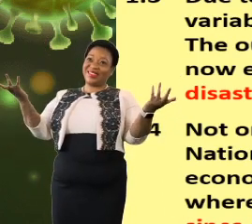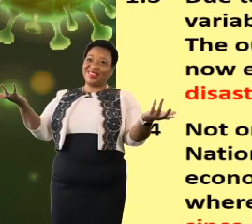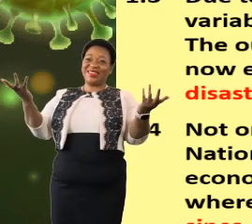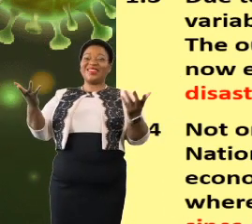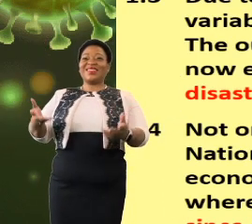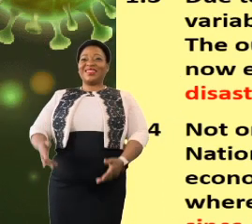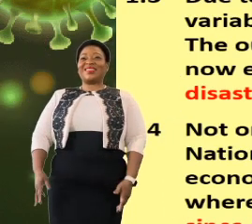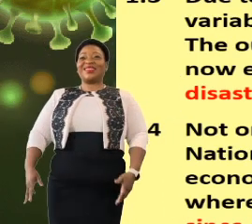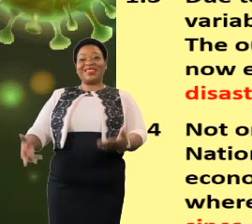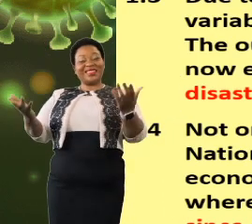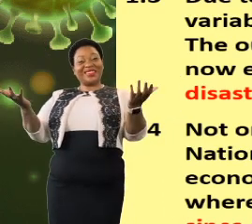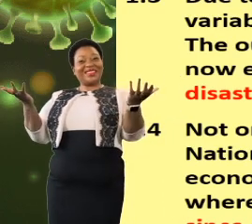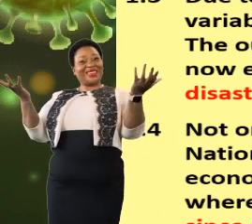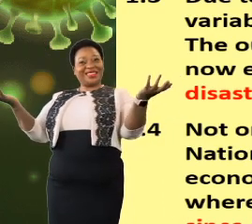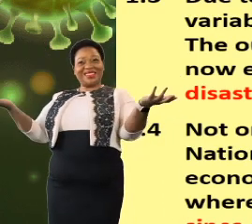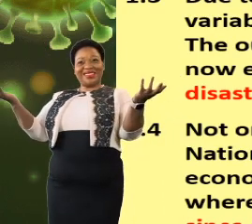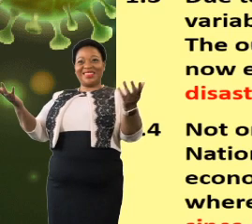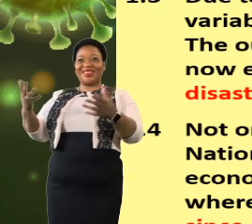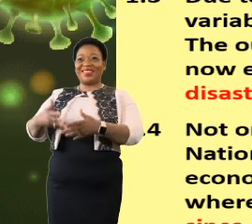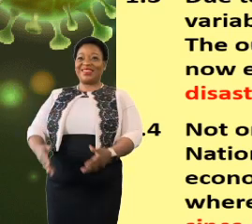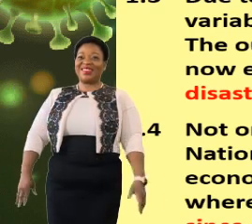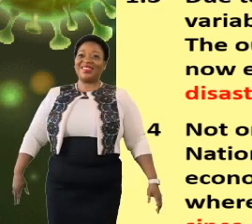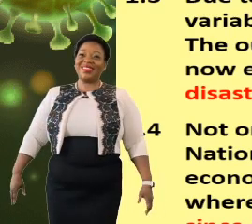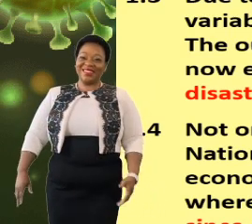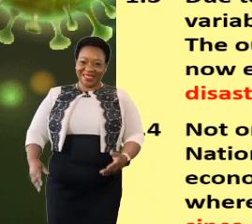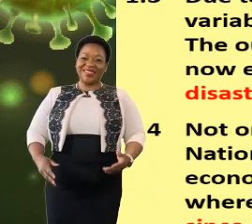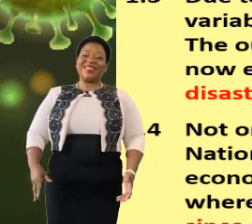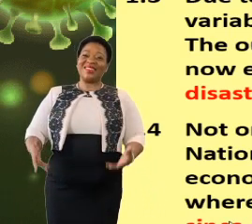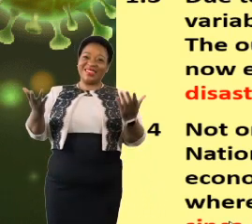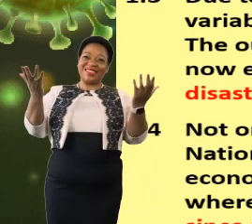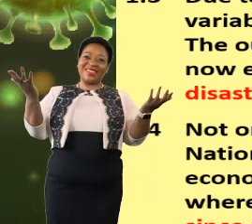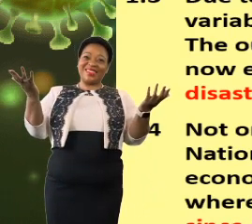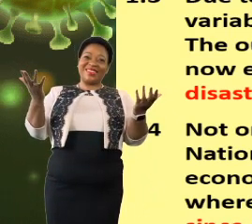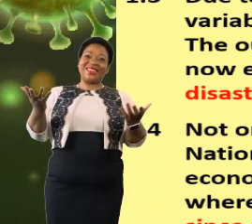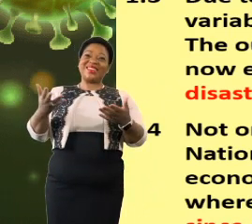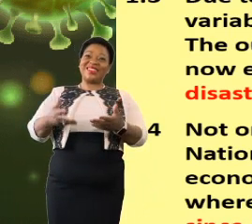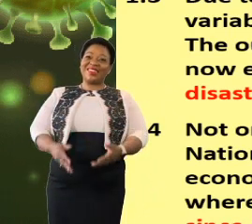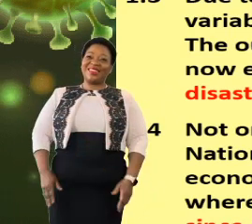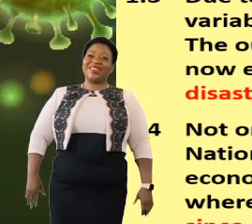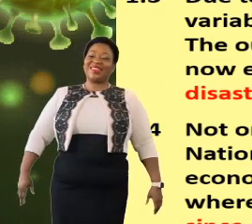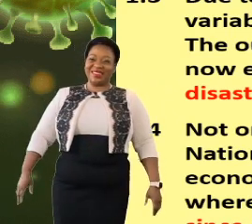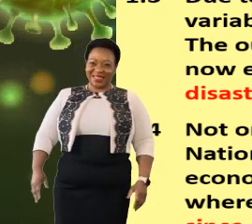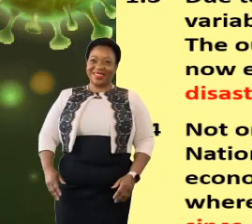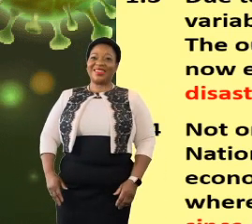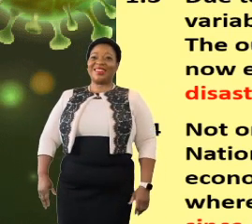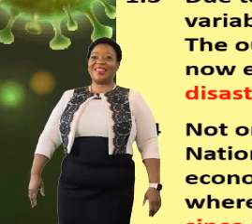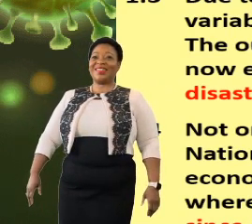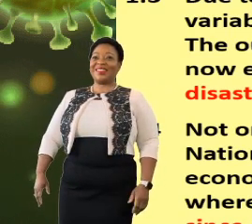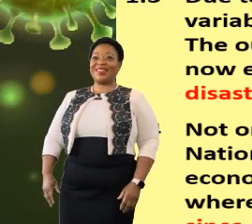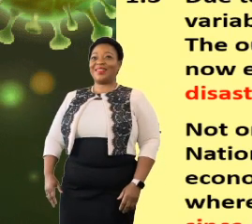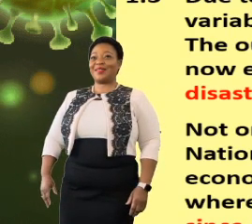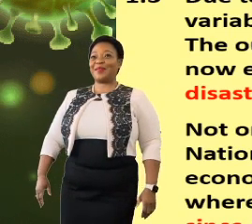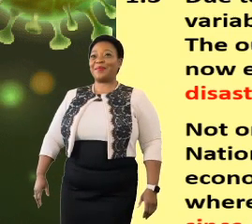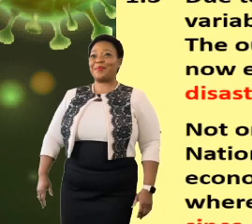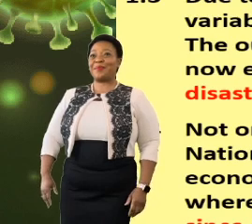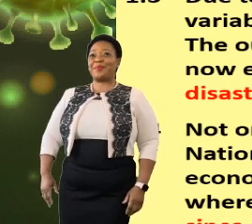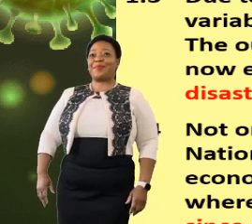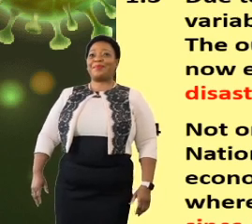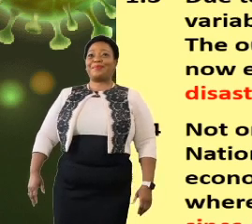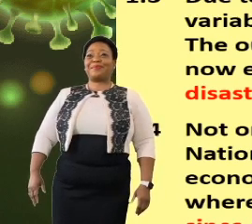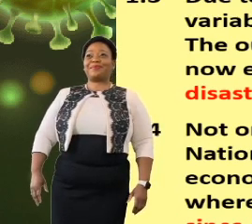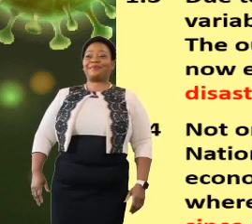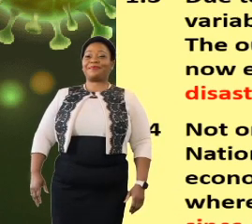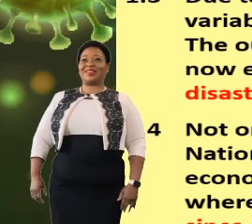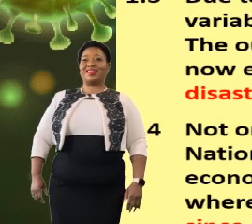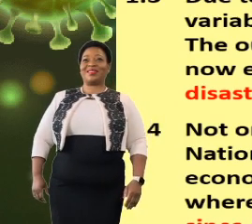norms that we have around the GDP, per annual GDP, the total value of the economy. What worries us here is that there